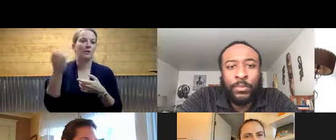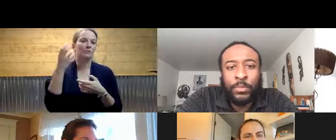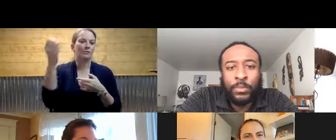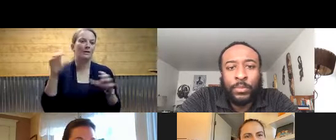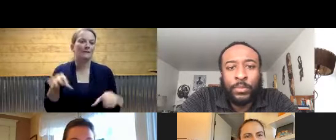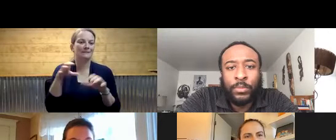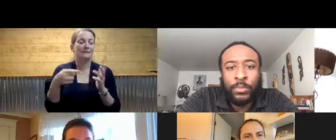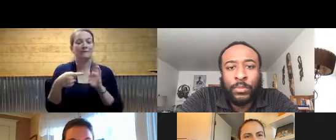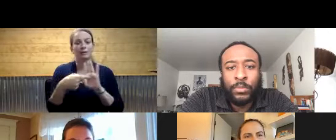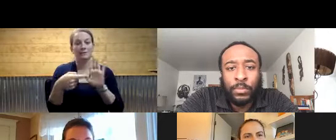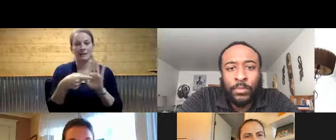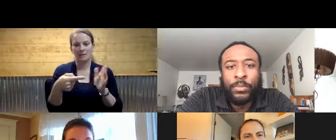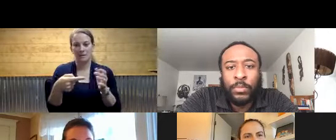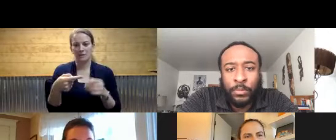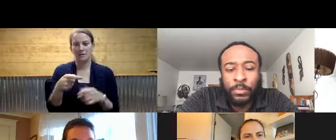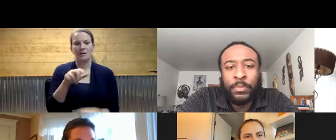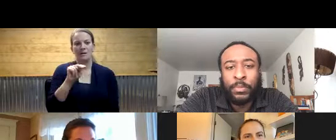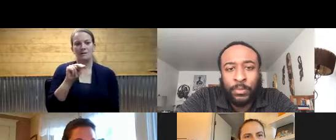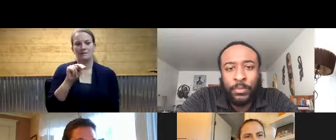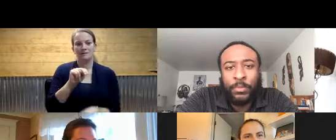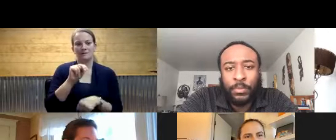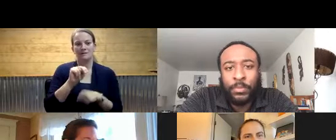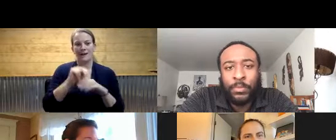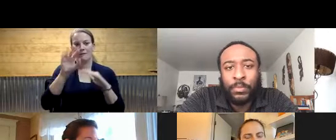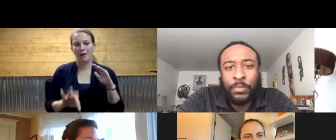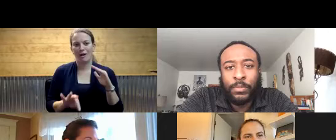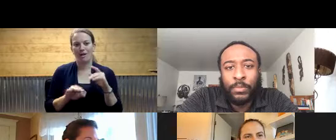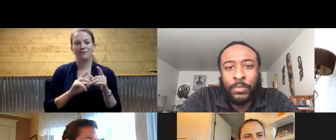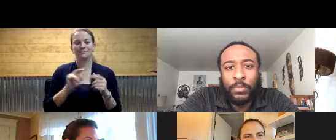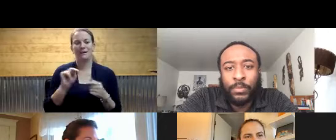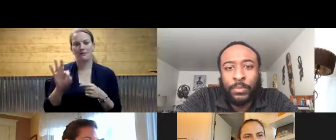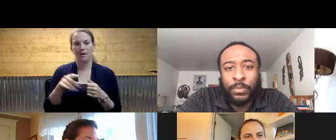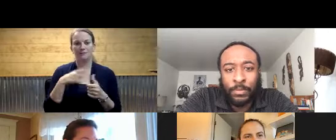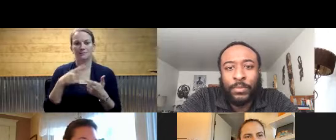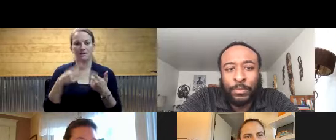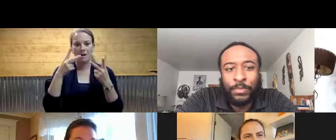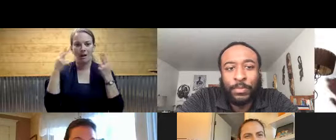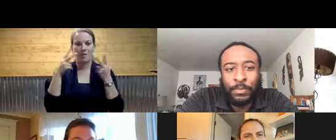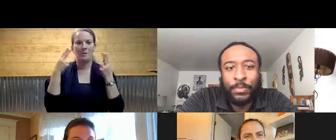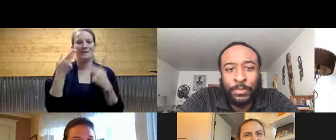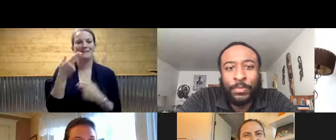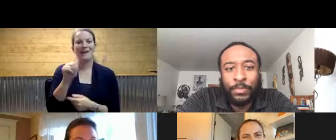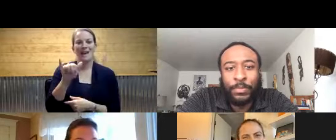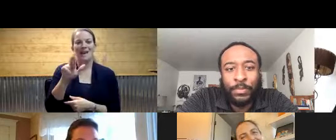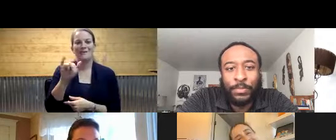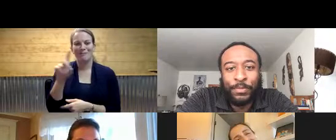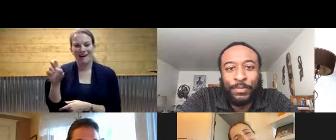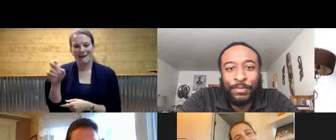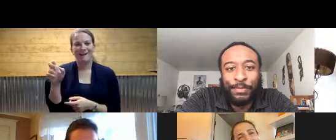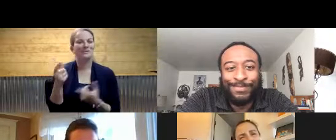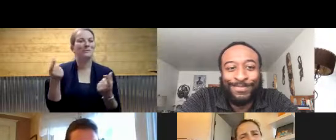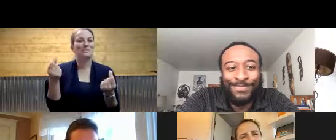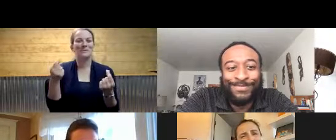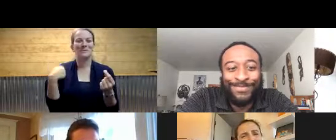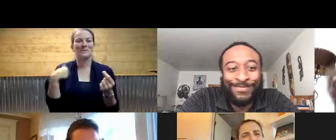did the Niagara trip. There was also this thing called the Halloween hayride. So during Halloween, they take us to this farm and